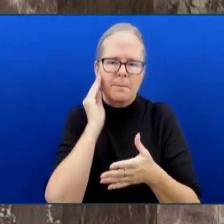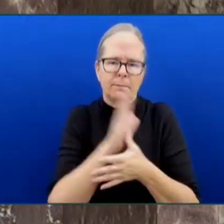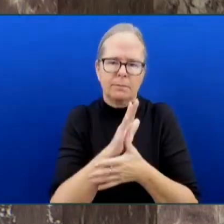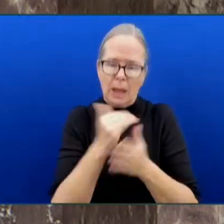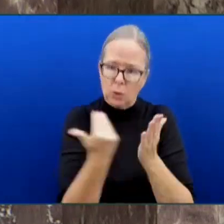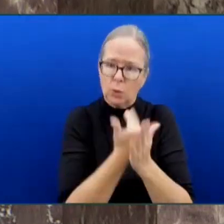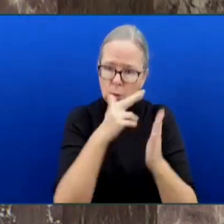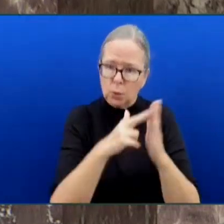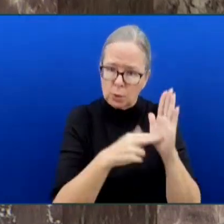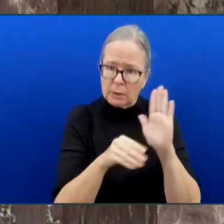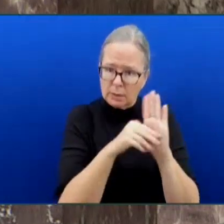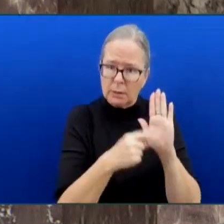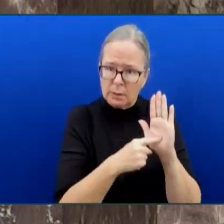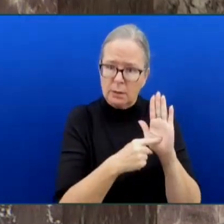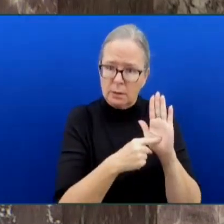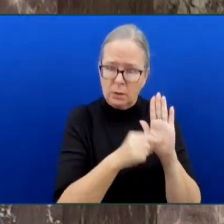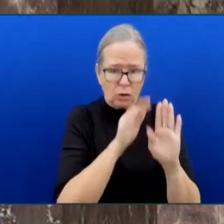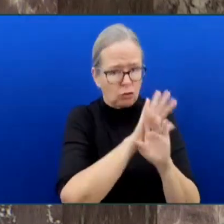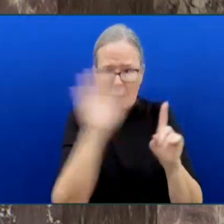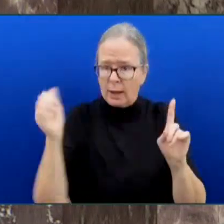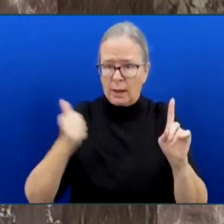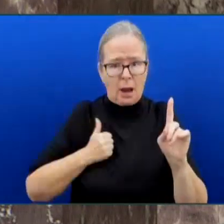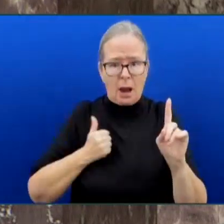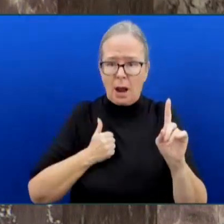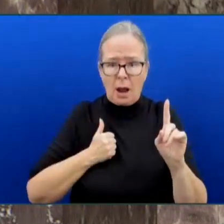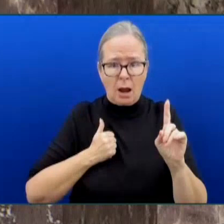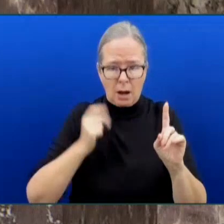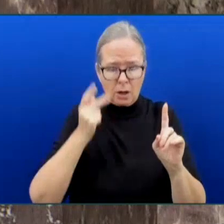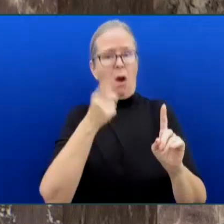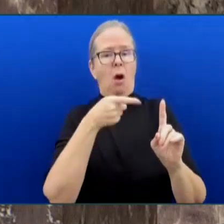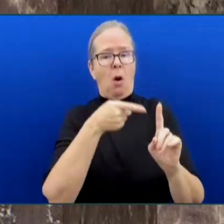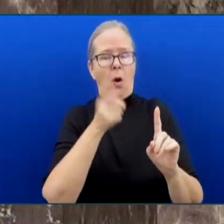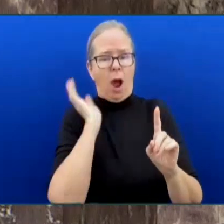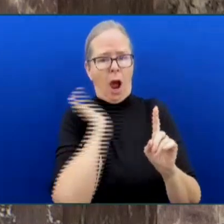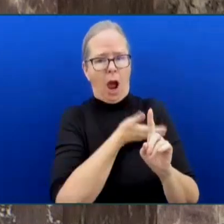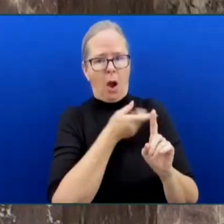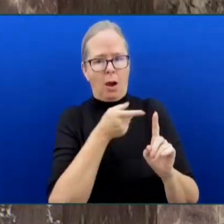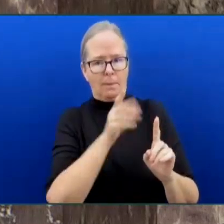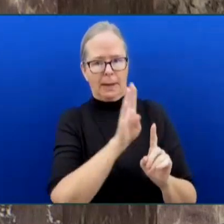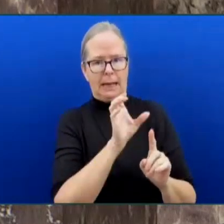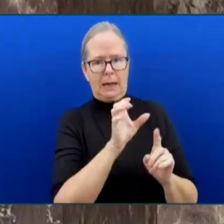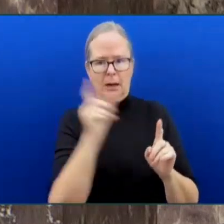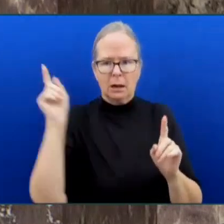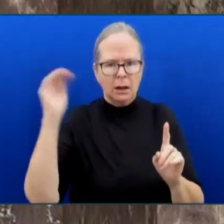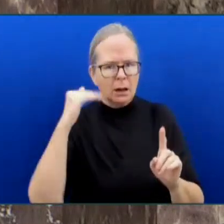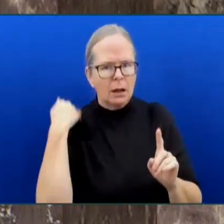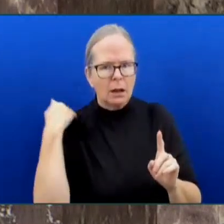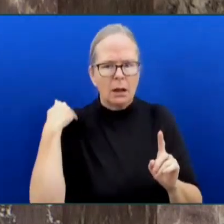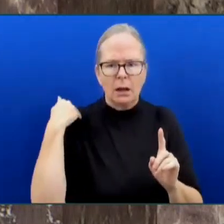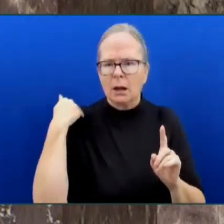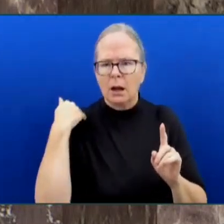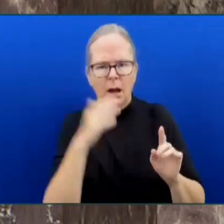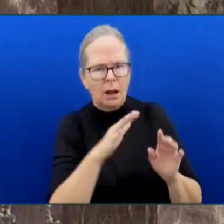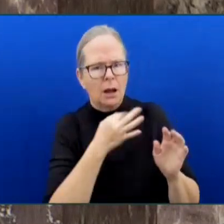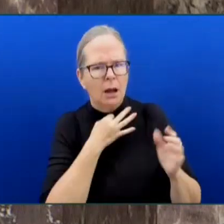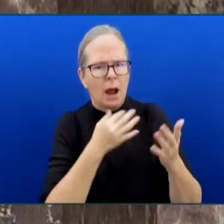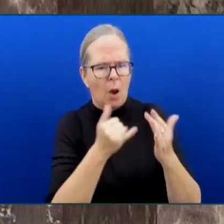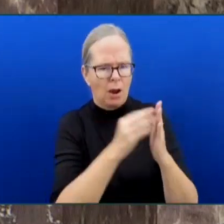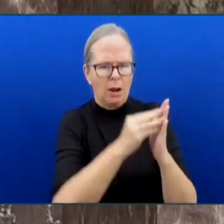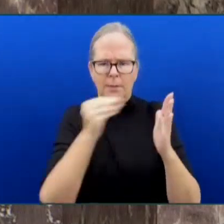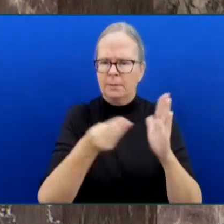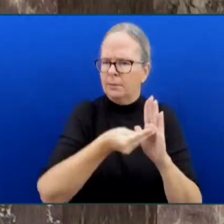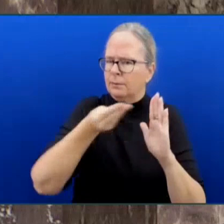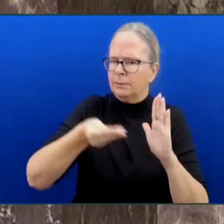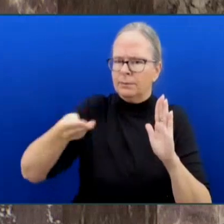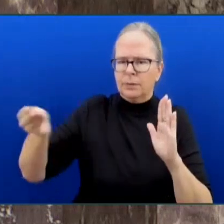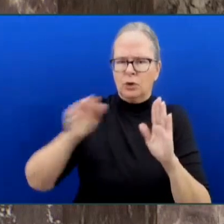can work with you and learn from some of the things that we've done to ensure that they can also use tools like this to help address the challenges